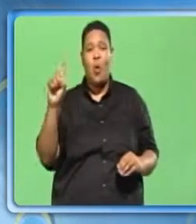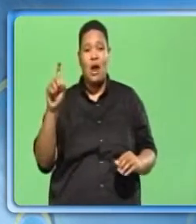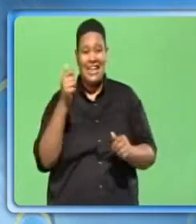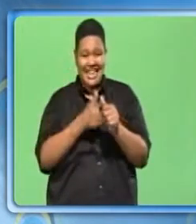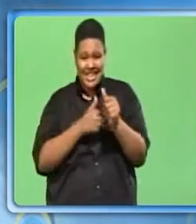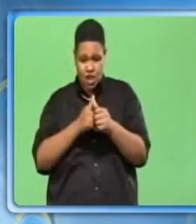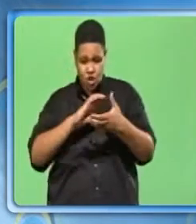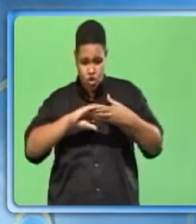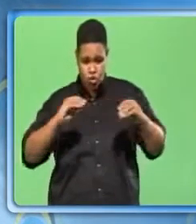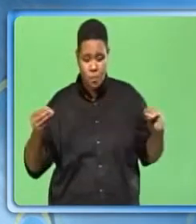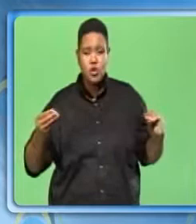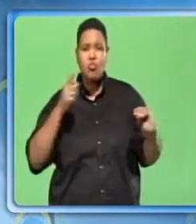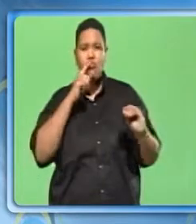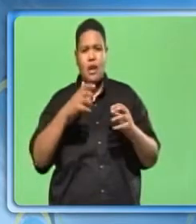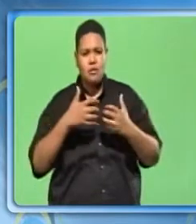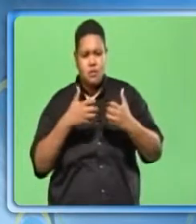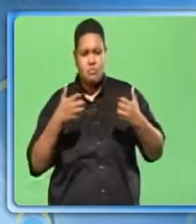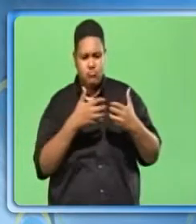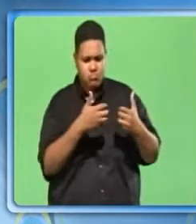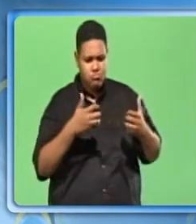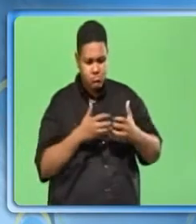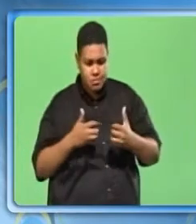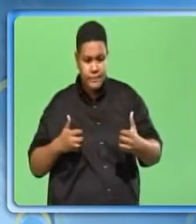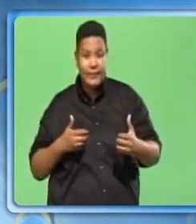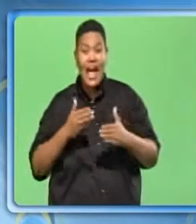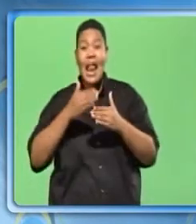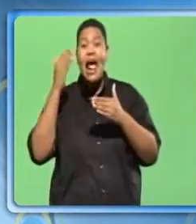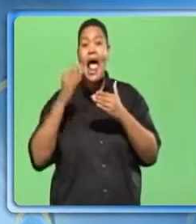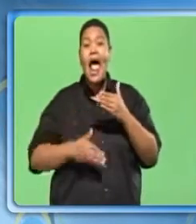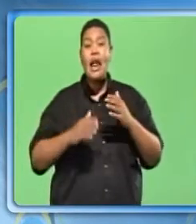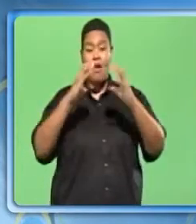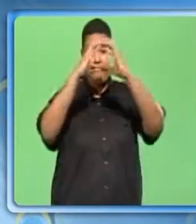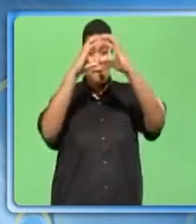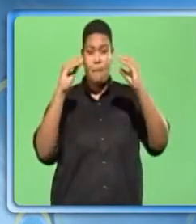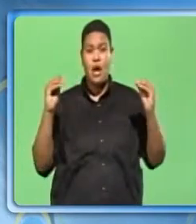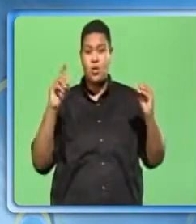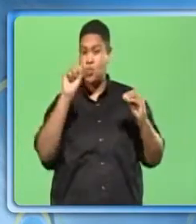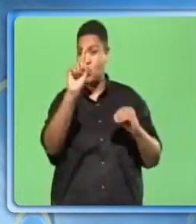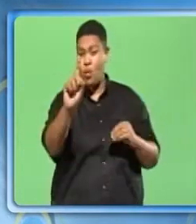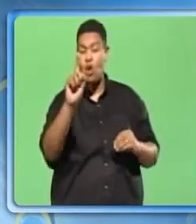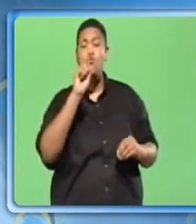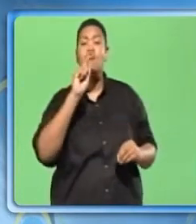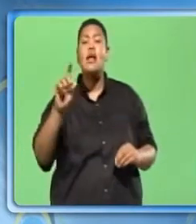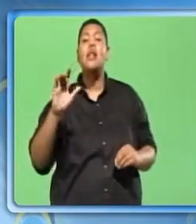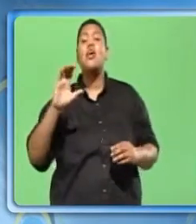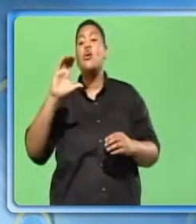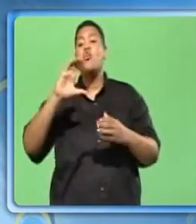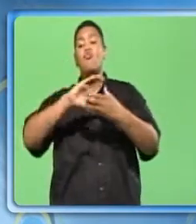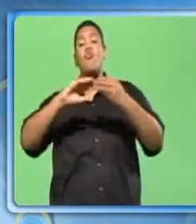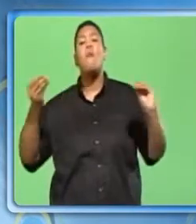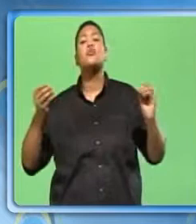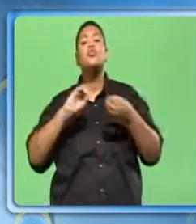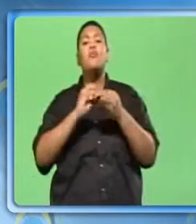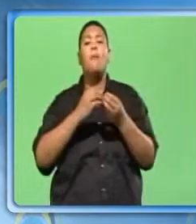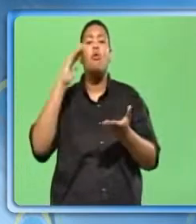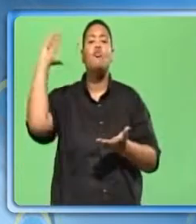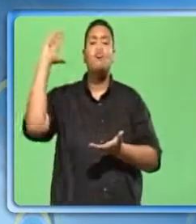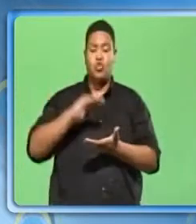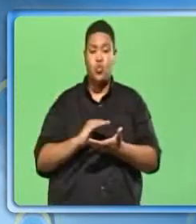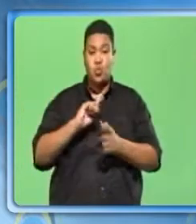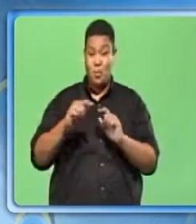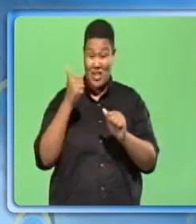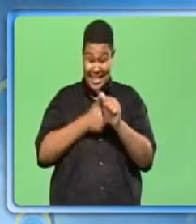without chromatid separation. At the end of mitosis 1, the chromosome number has been reduced, but